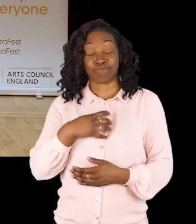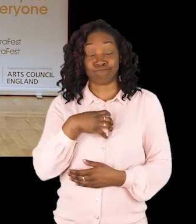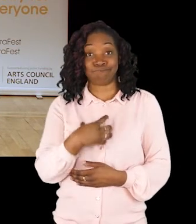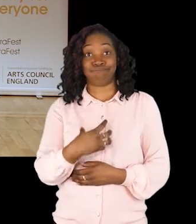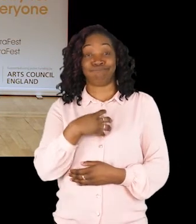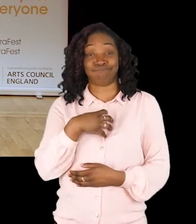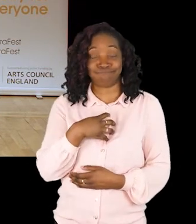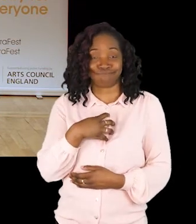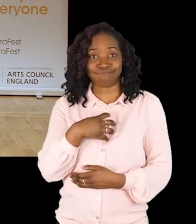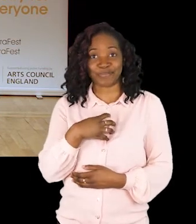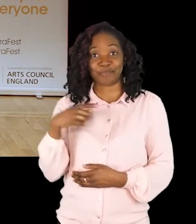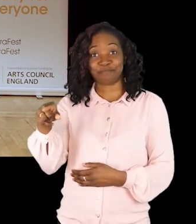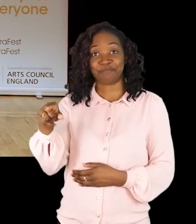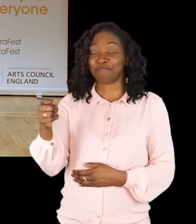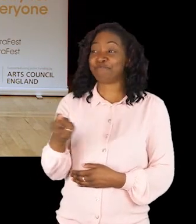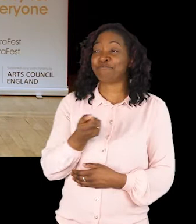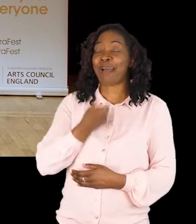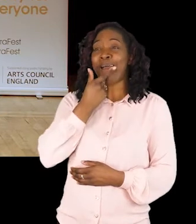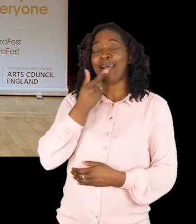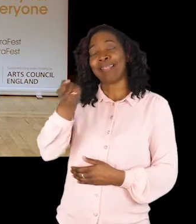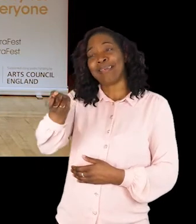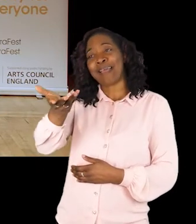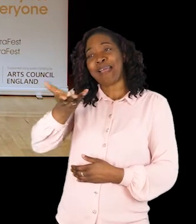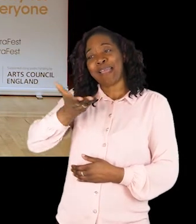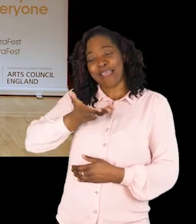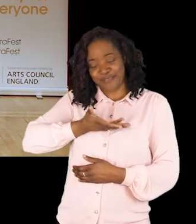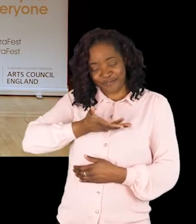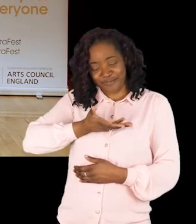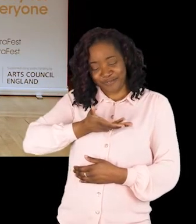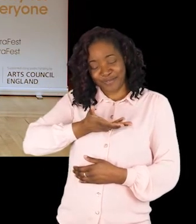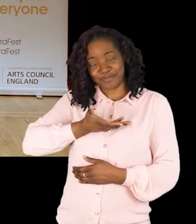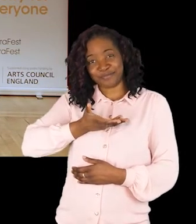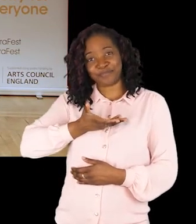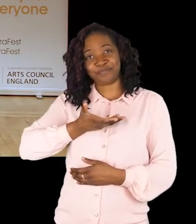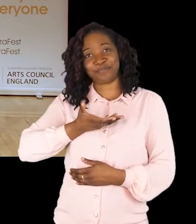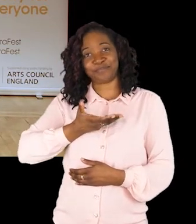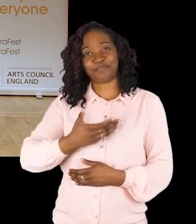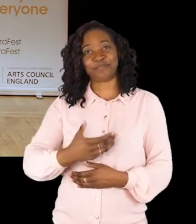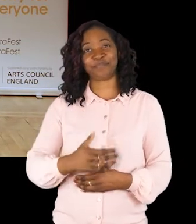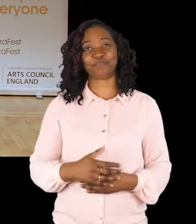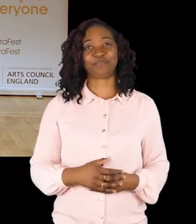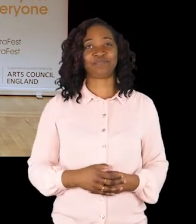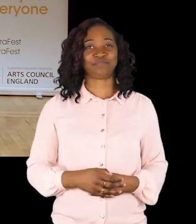And to my surprise, you gave it to me.